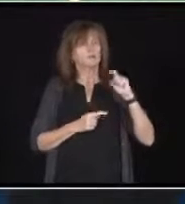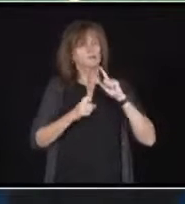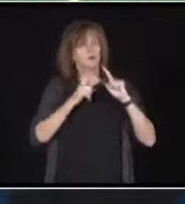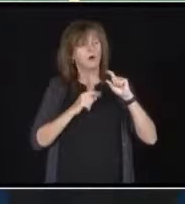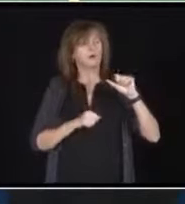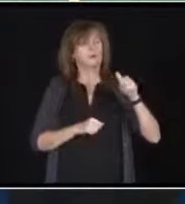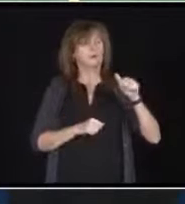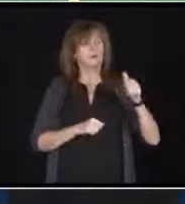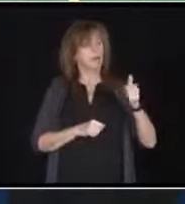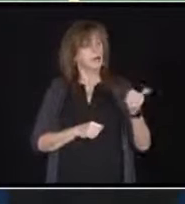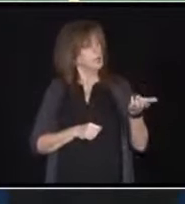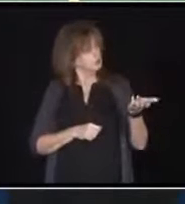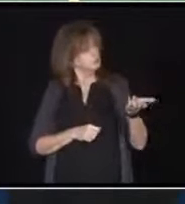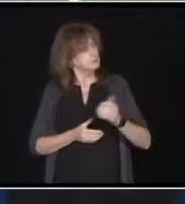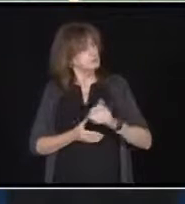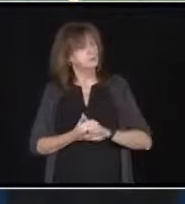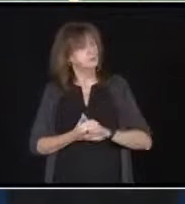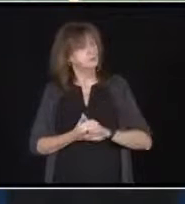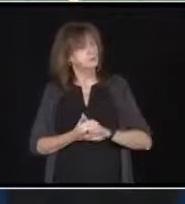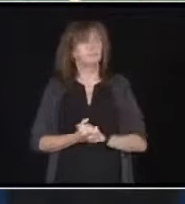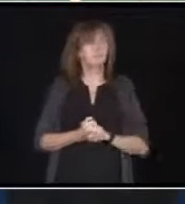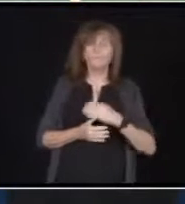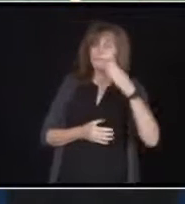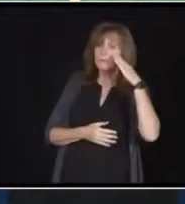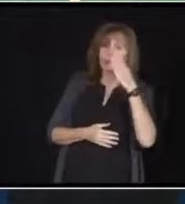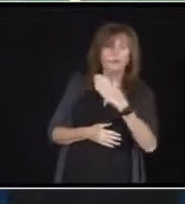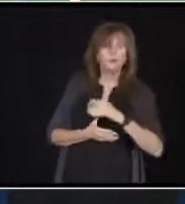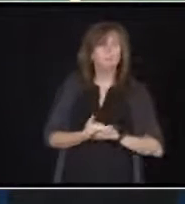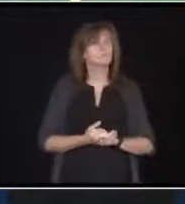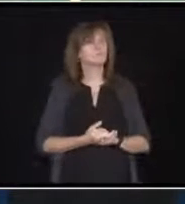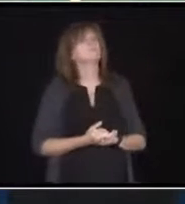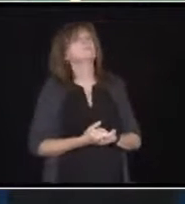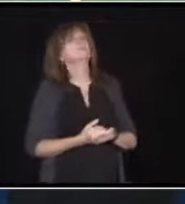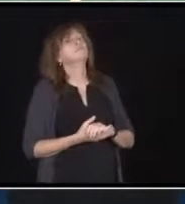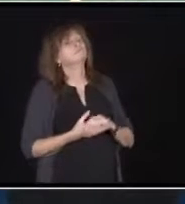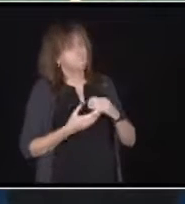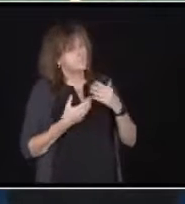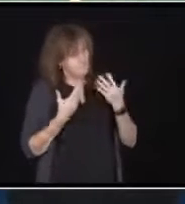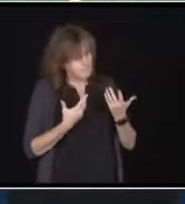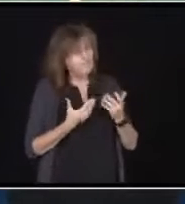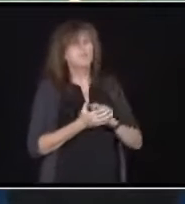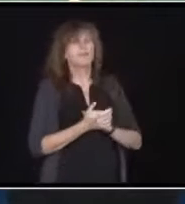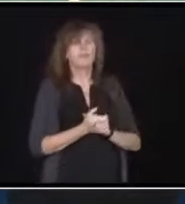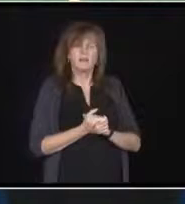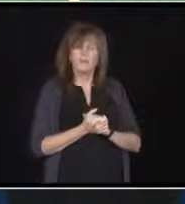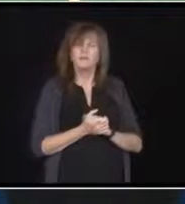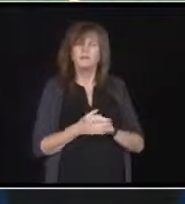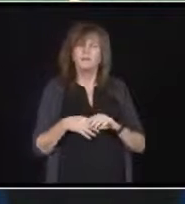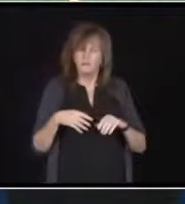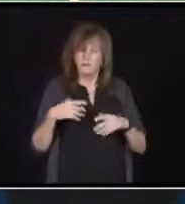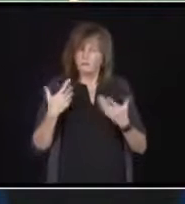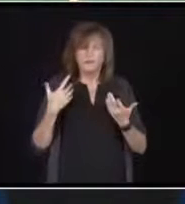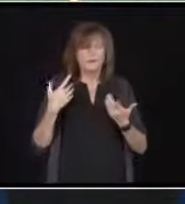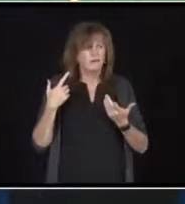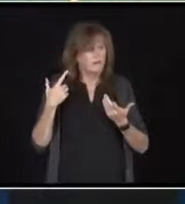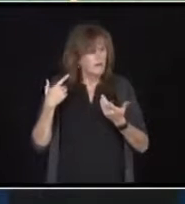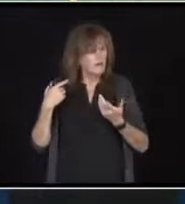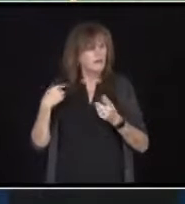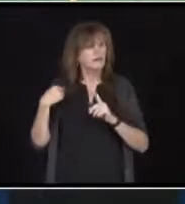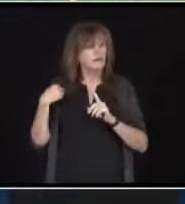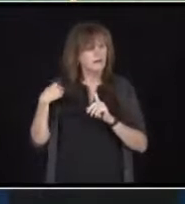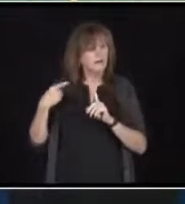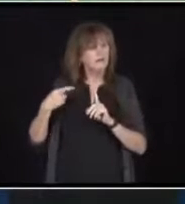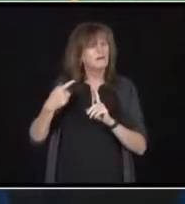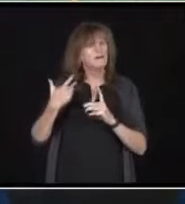Premier, thanks for taking my question. We are hearing more and more about end-of-life accommodations not being made for family